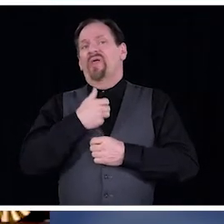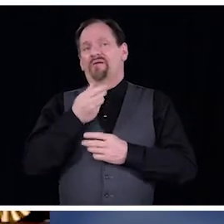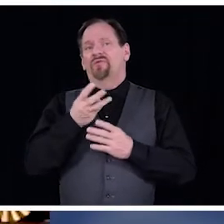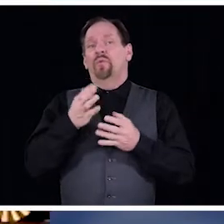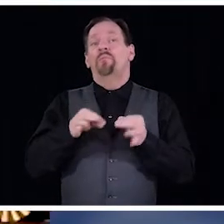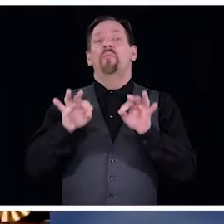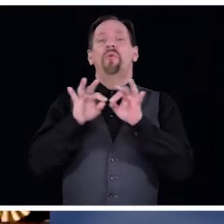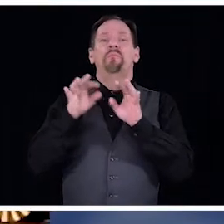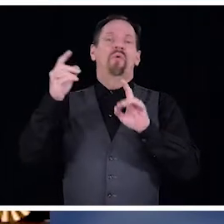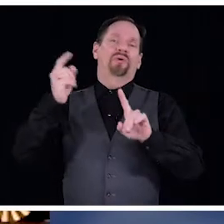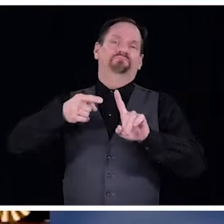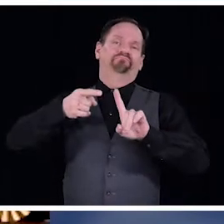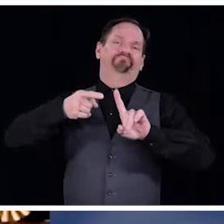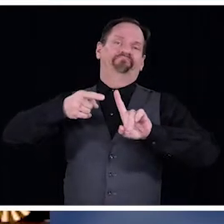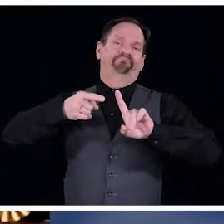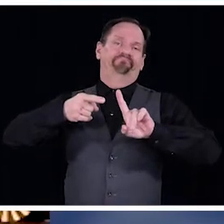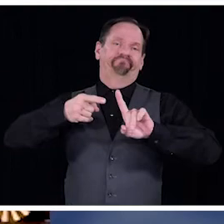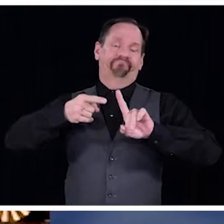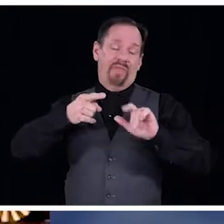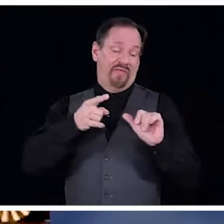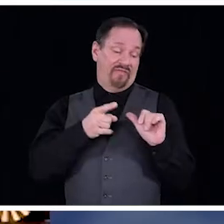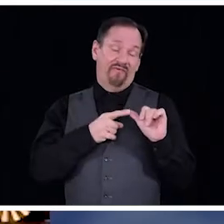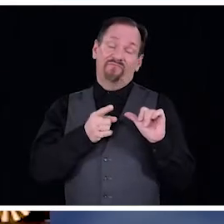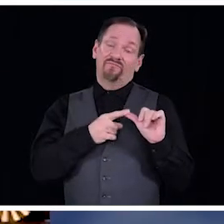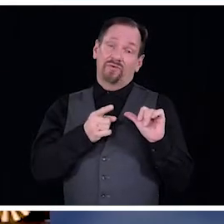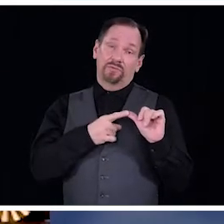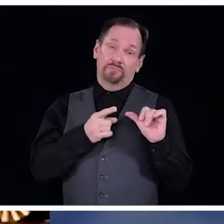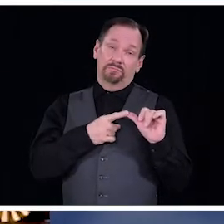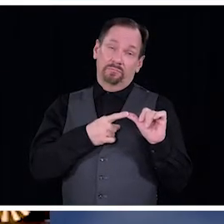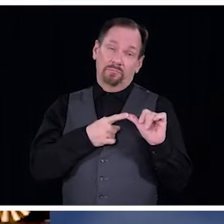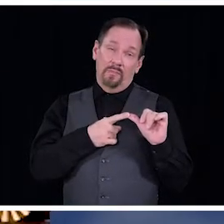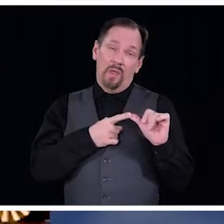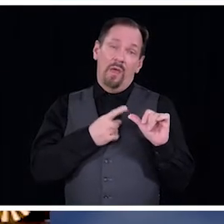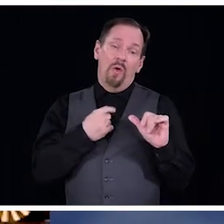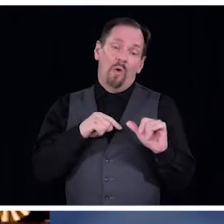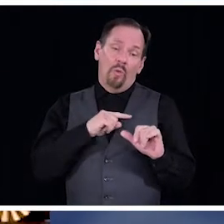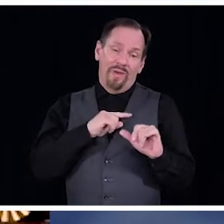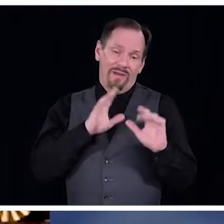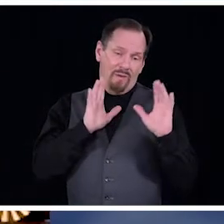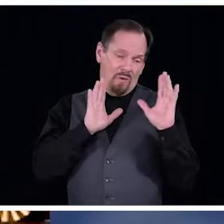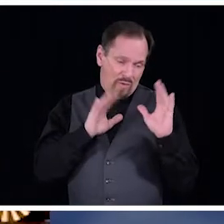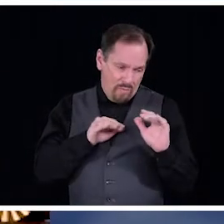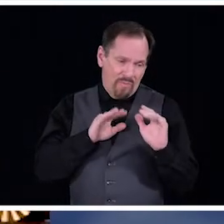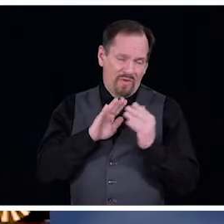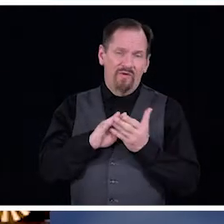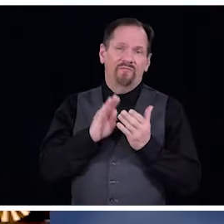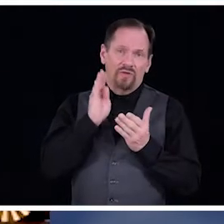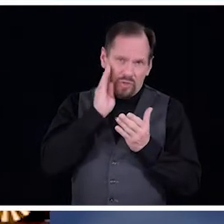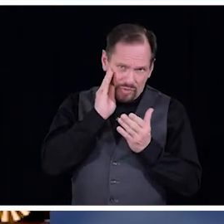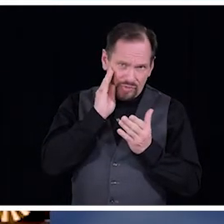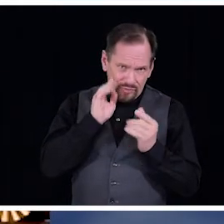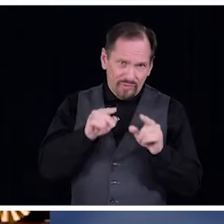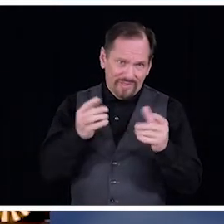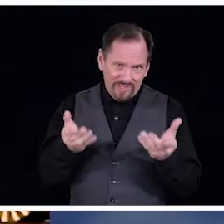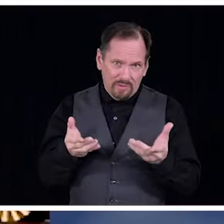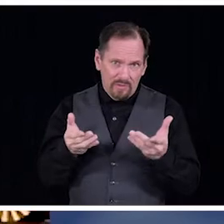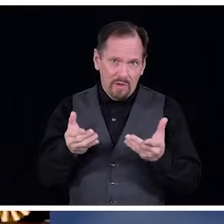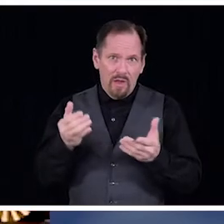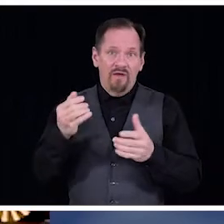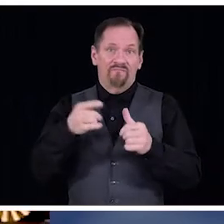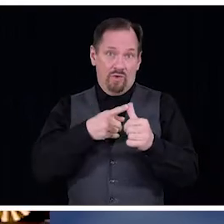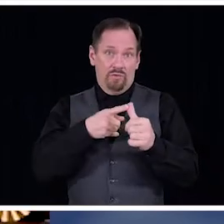surface. The first goes to something that we hope you have learned during your time at Peabody: art